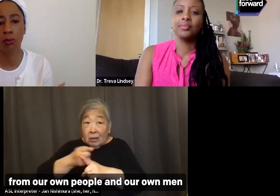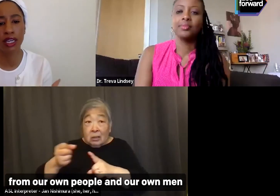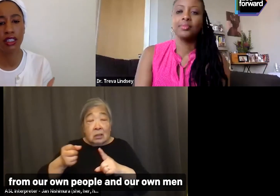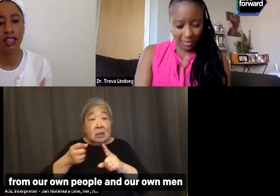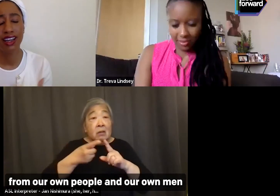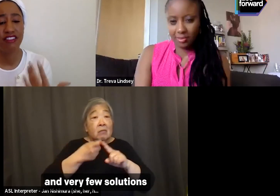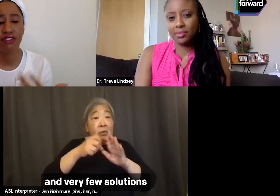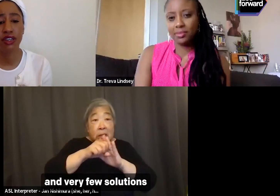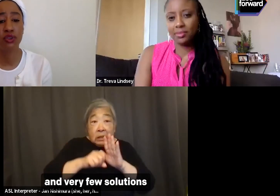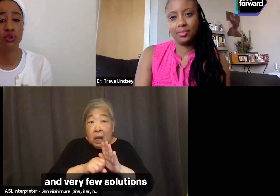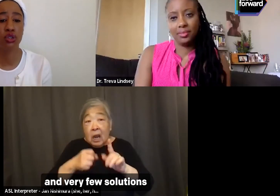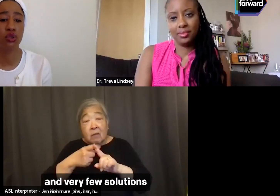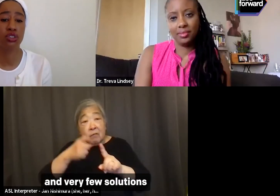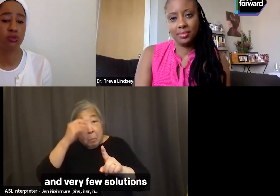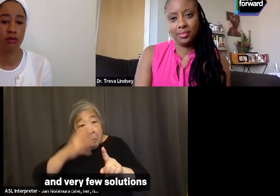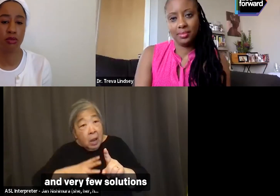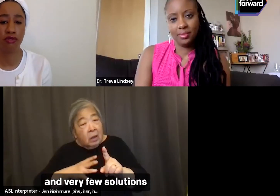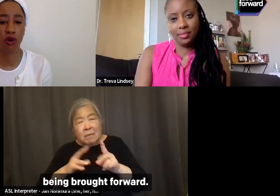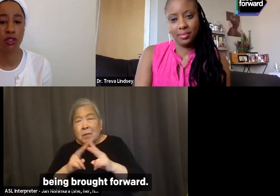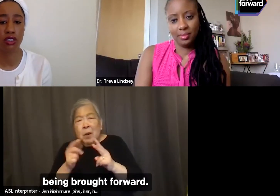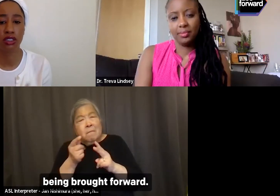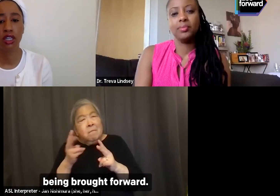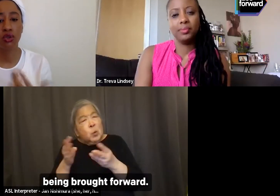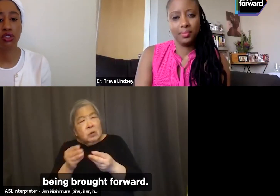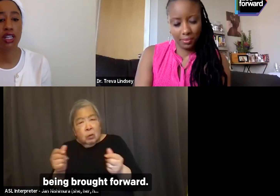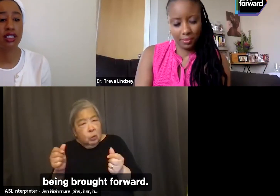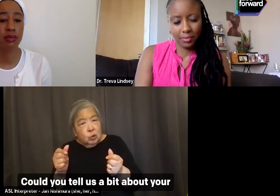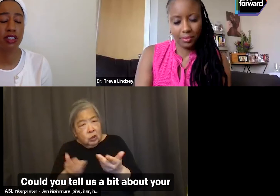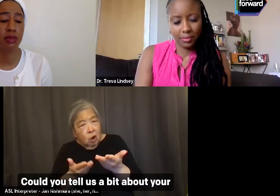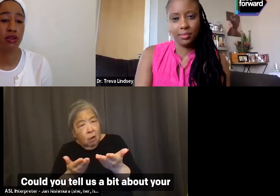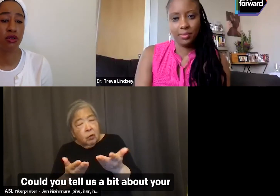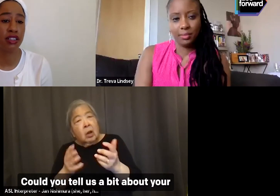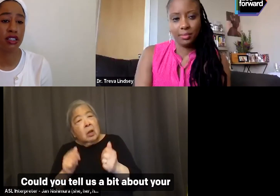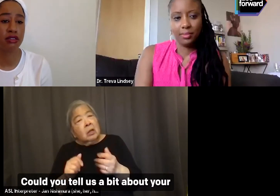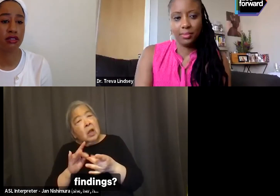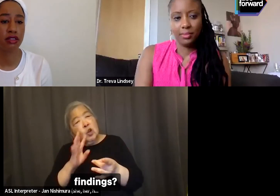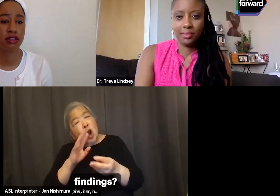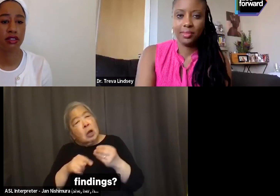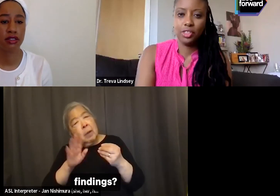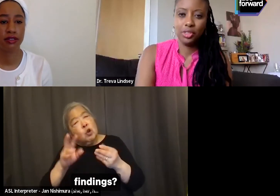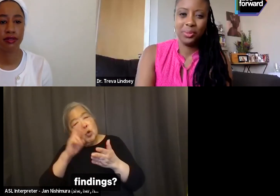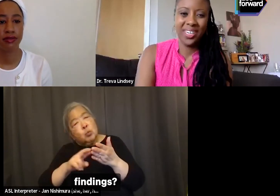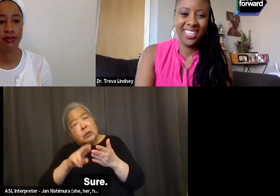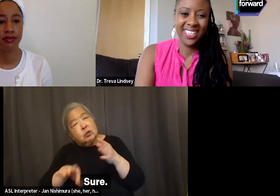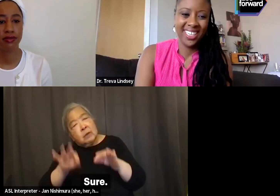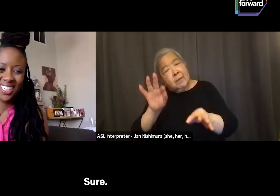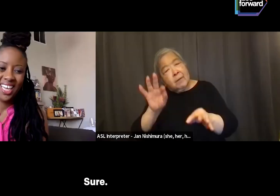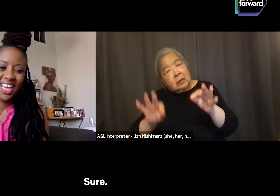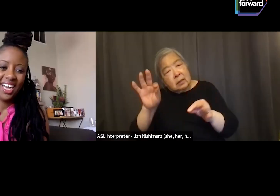our own men, and very few solutions being brought forward. Could you tell us a bit about your findings? Sure.